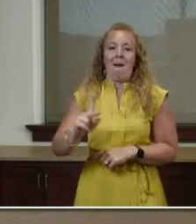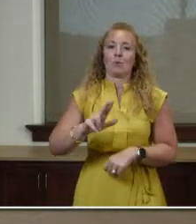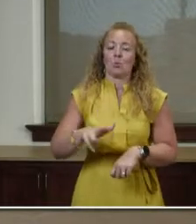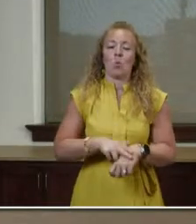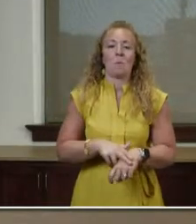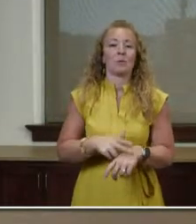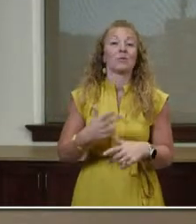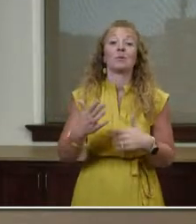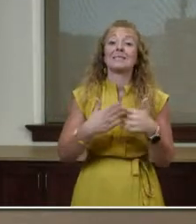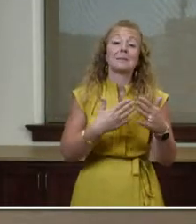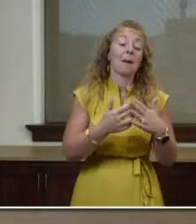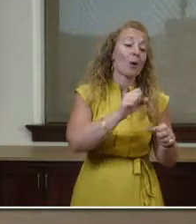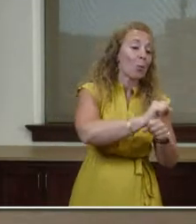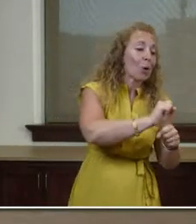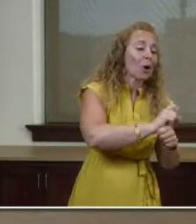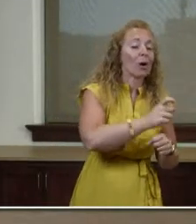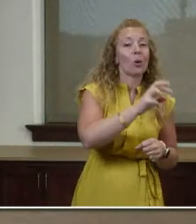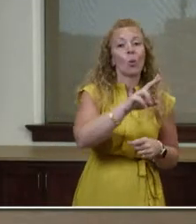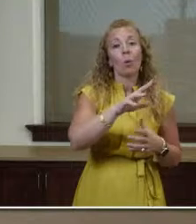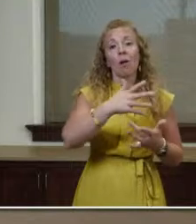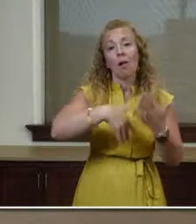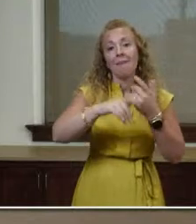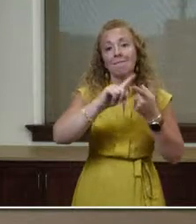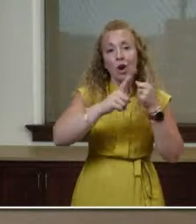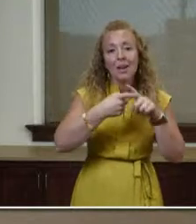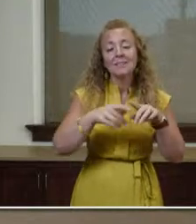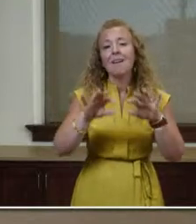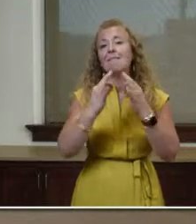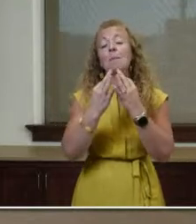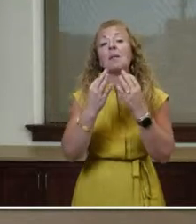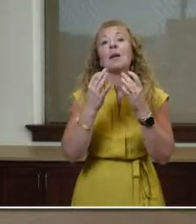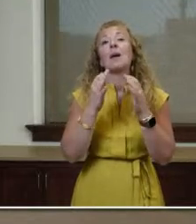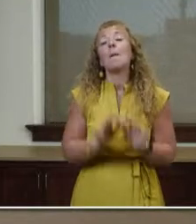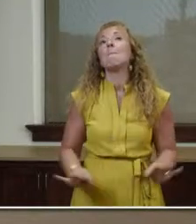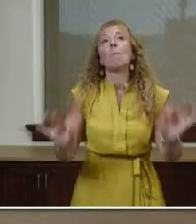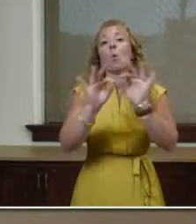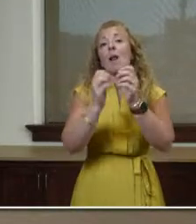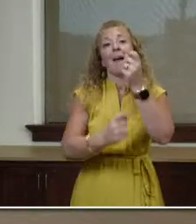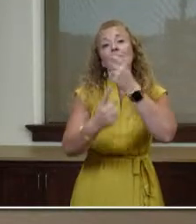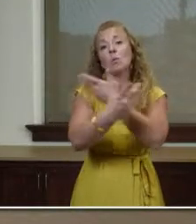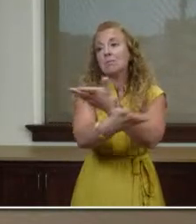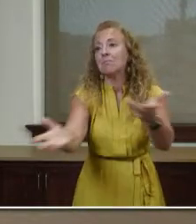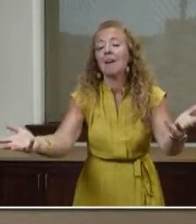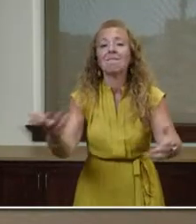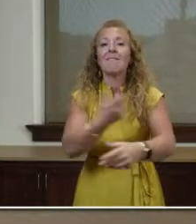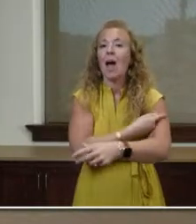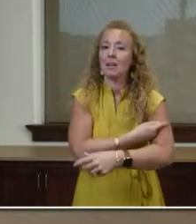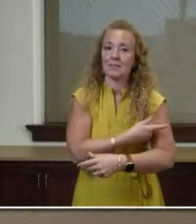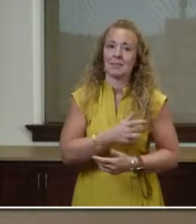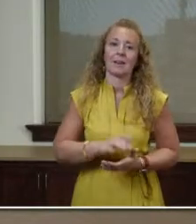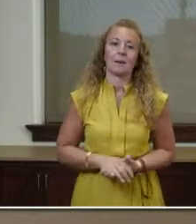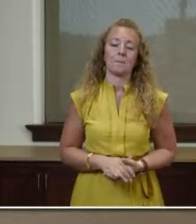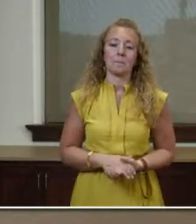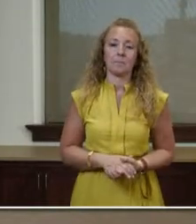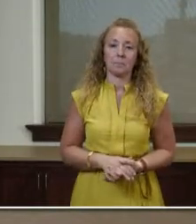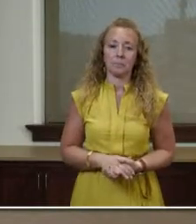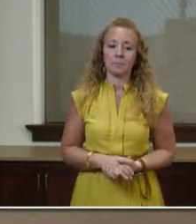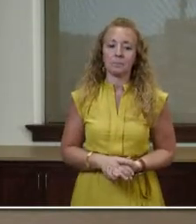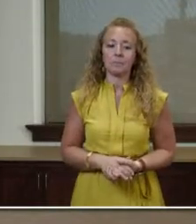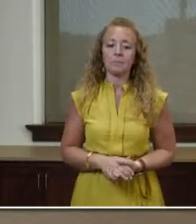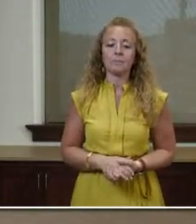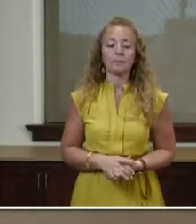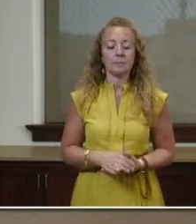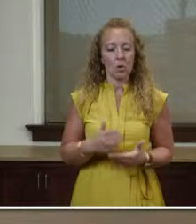workplaces, whether it's being with your friends and your family, we just want to get everybody vaccinated that we can. We've already